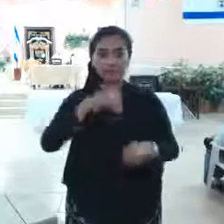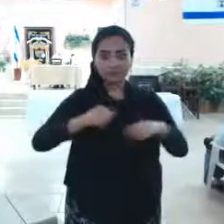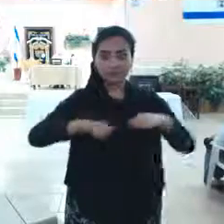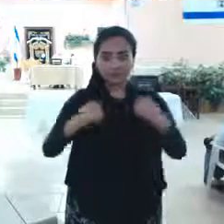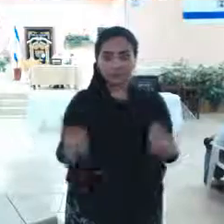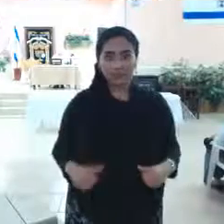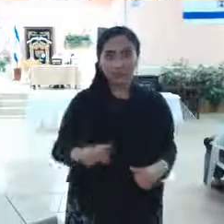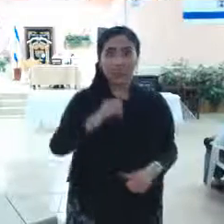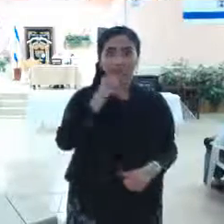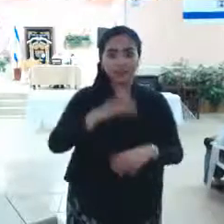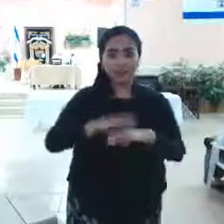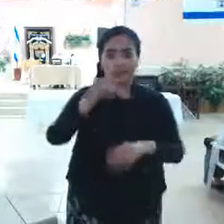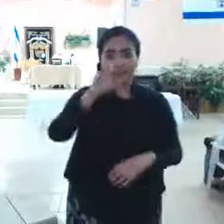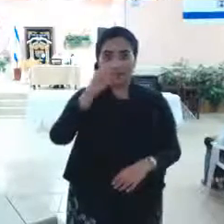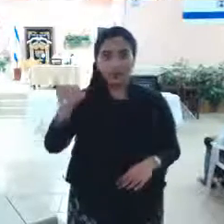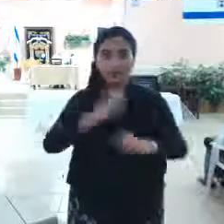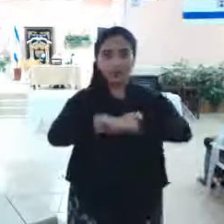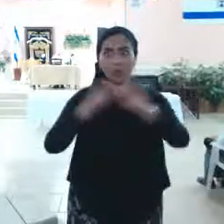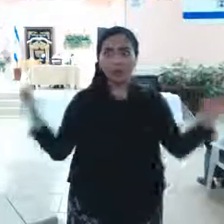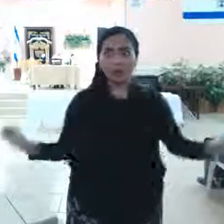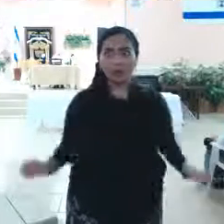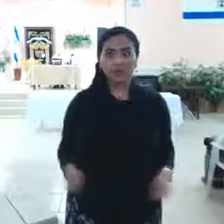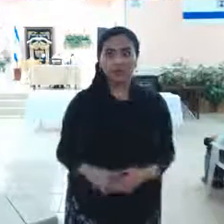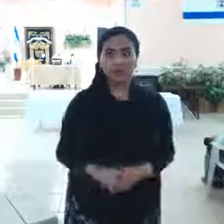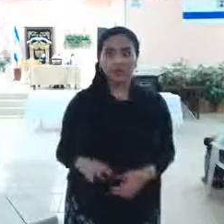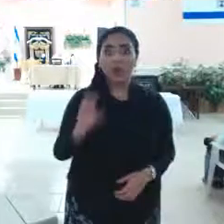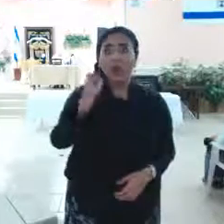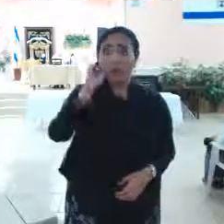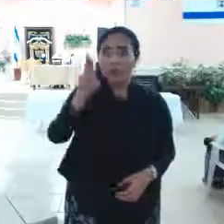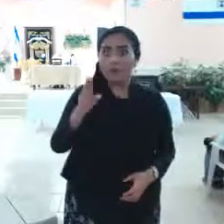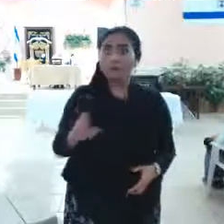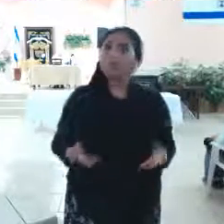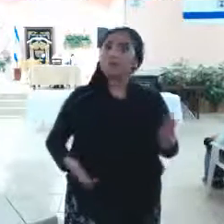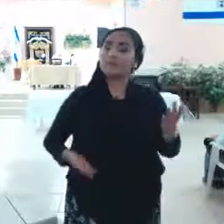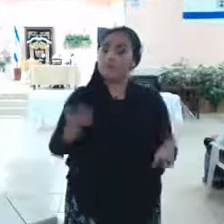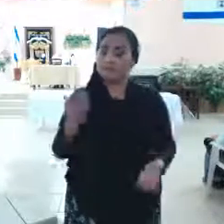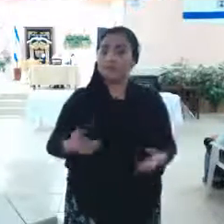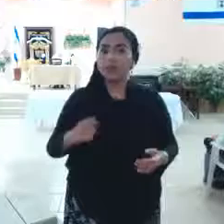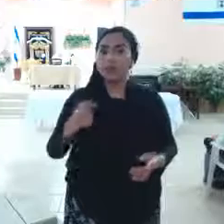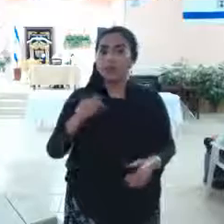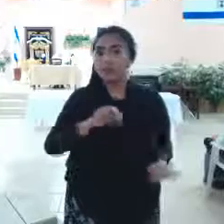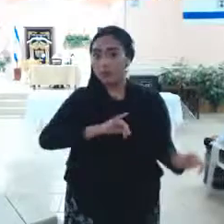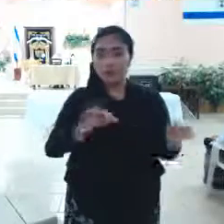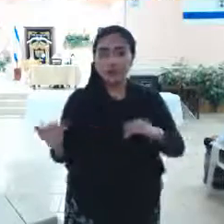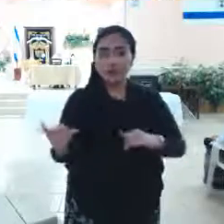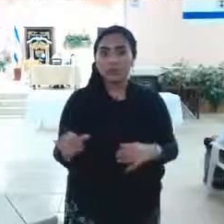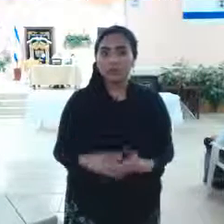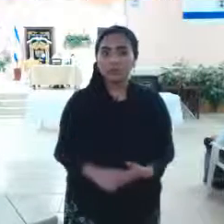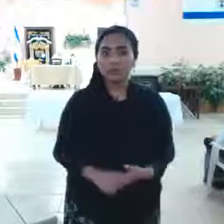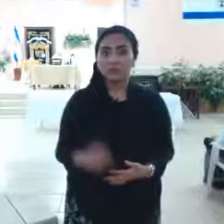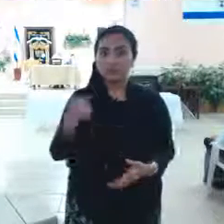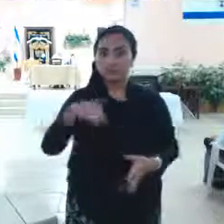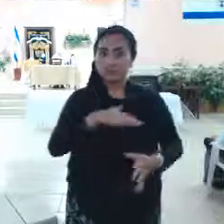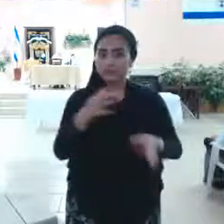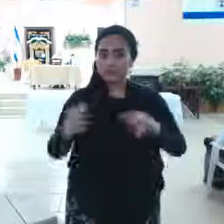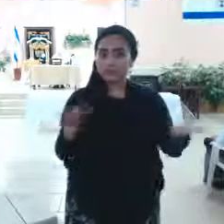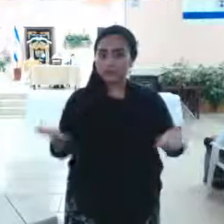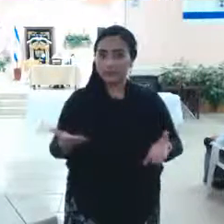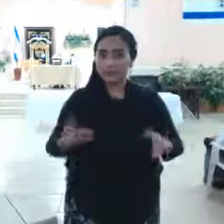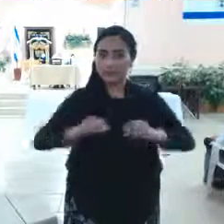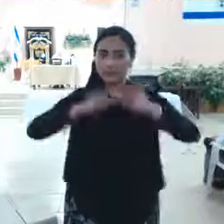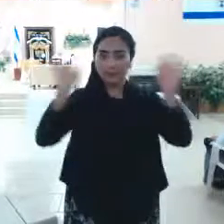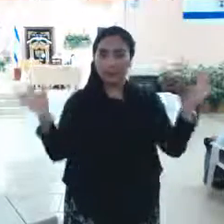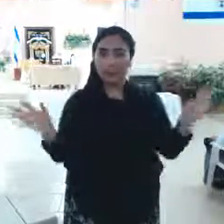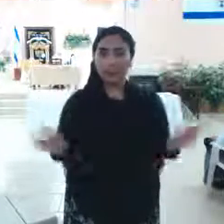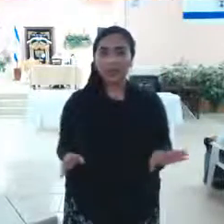temple, not the Kohanim, not the Levites, and no one was purified, or at least also, just as it's